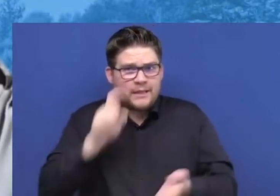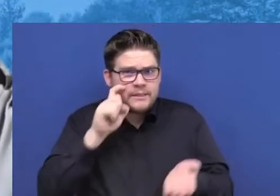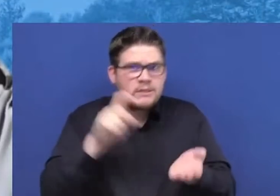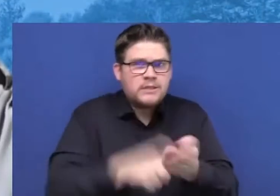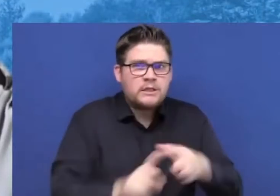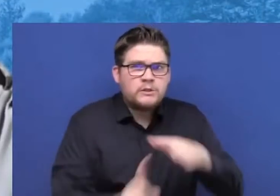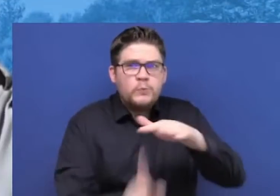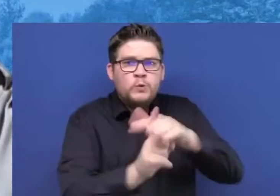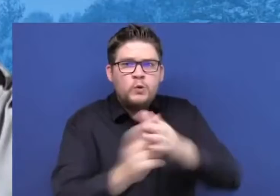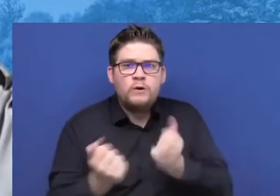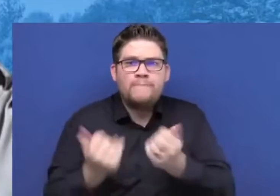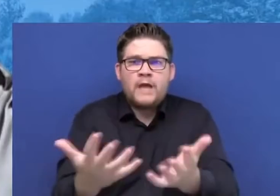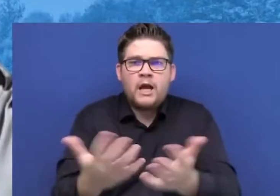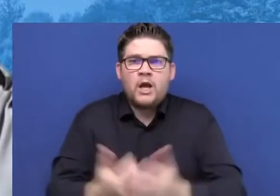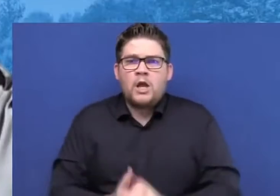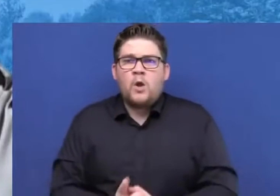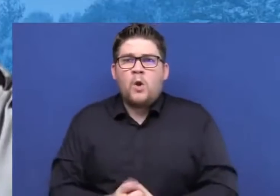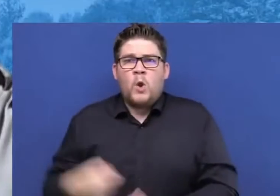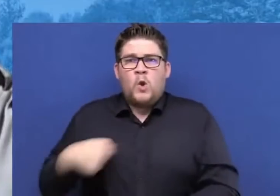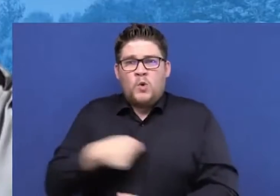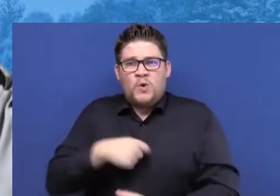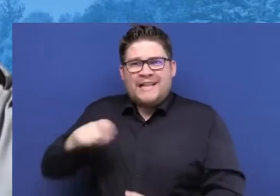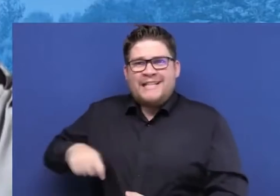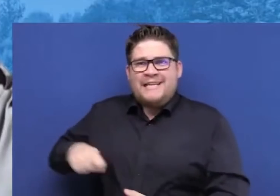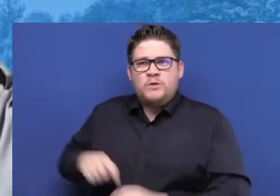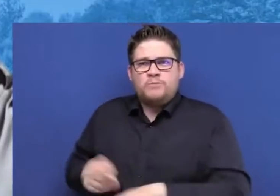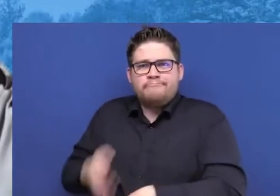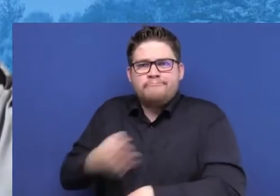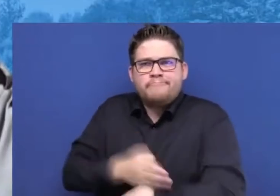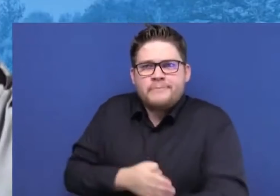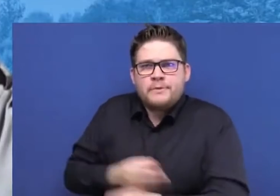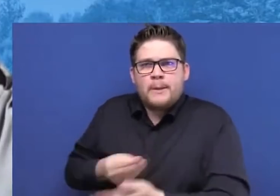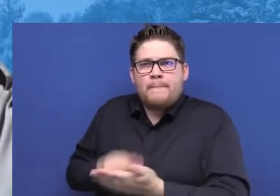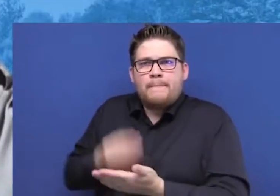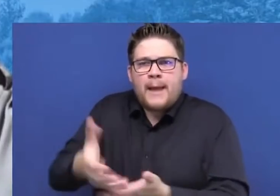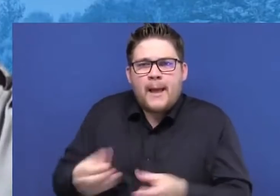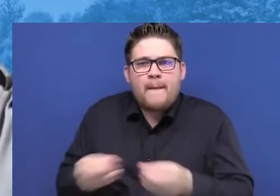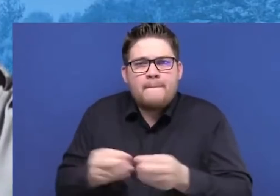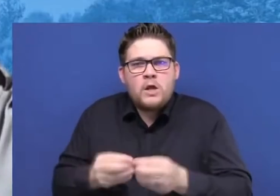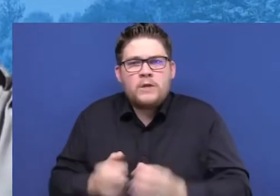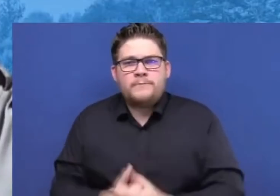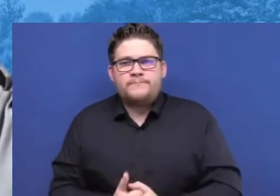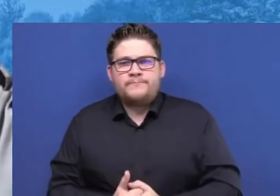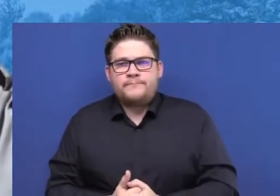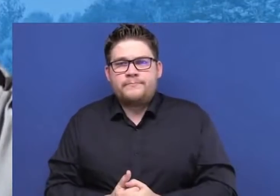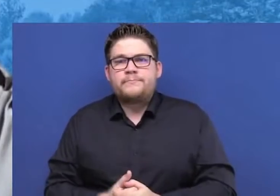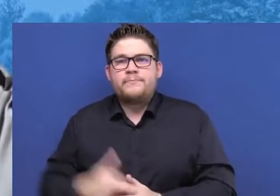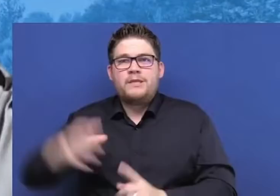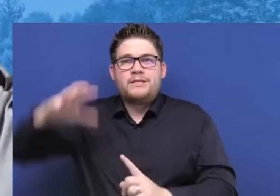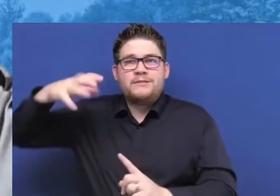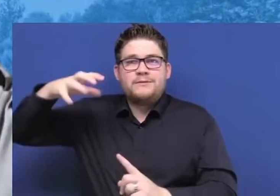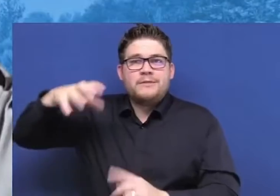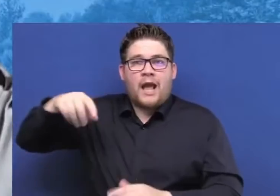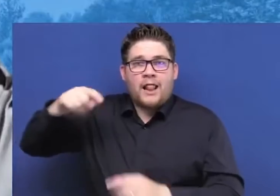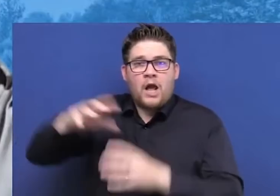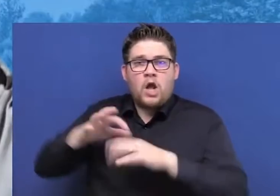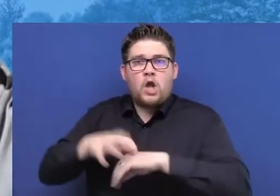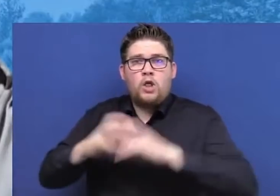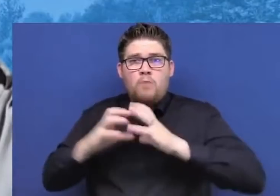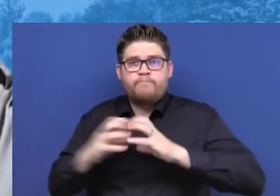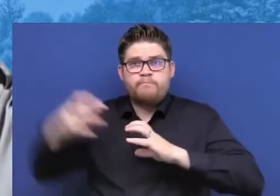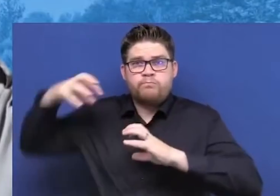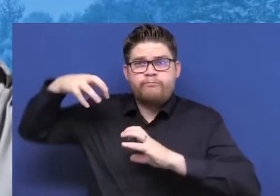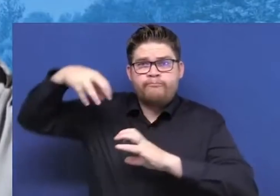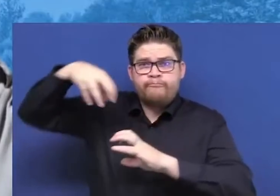example, for earlier detection in order to respond quicker. Are there technologies available that we're not using yet